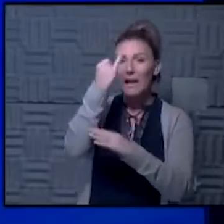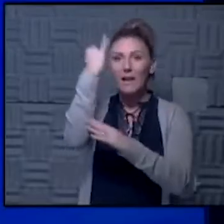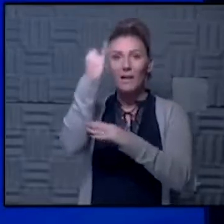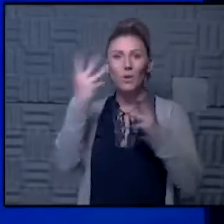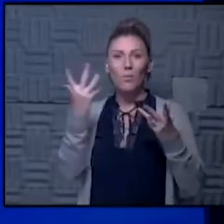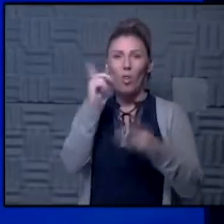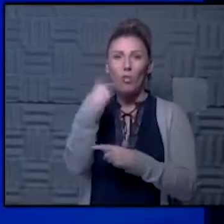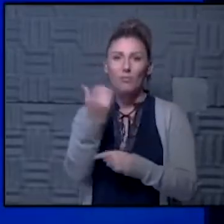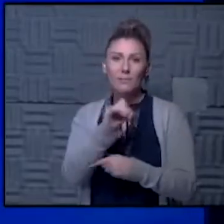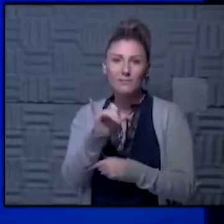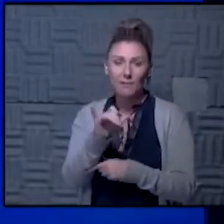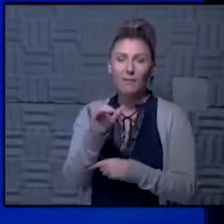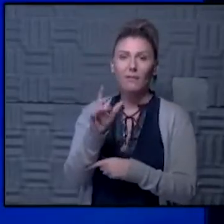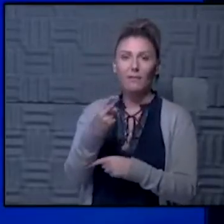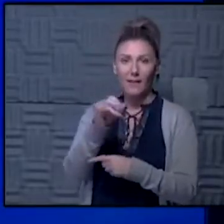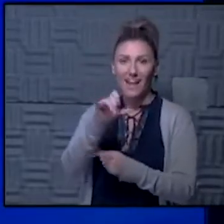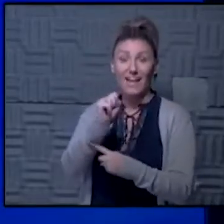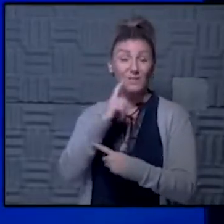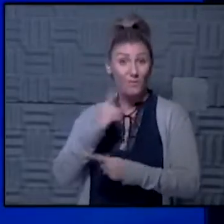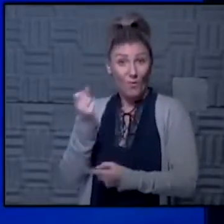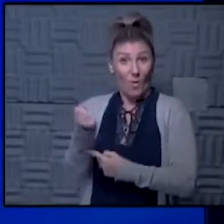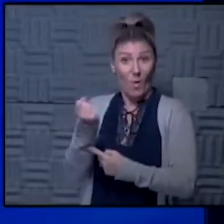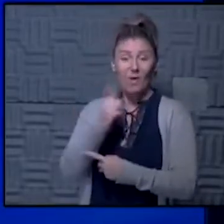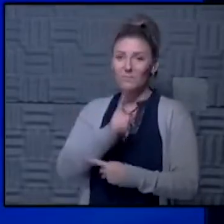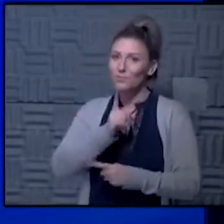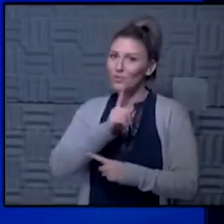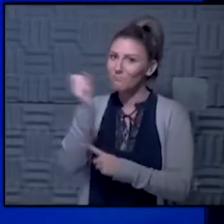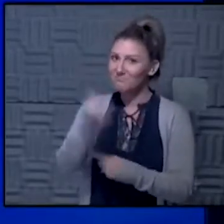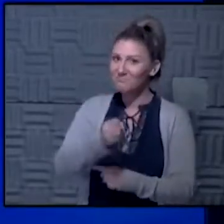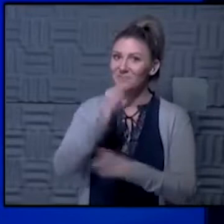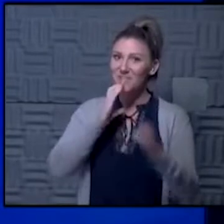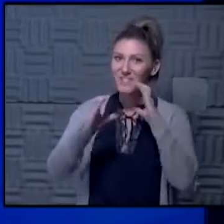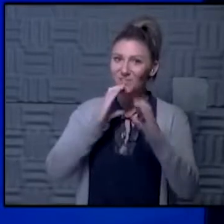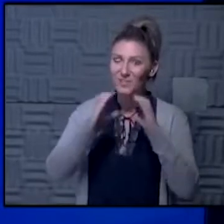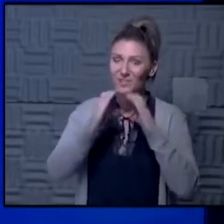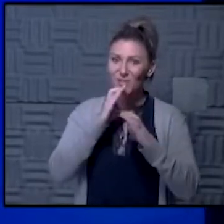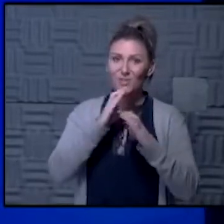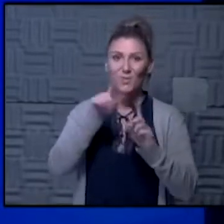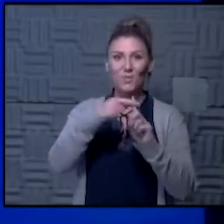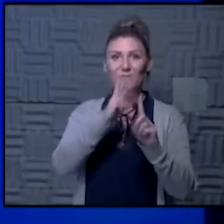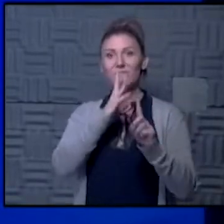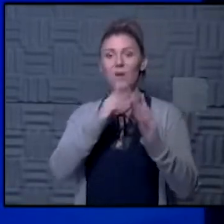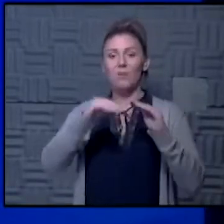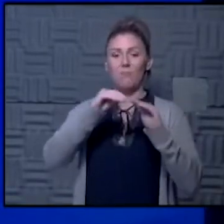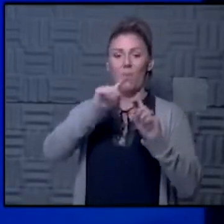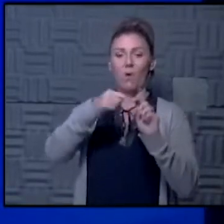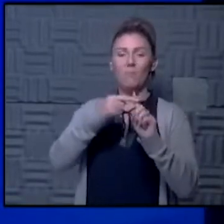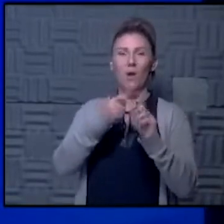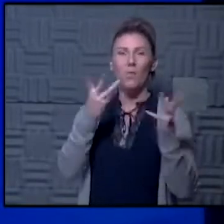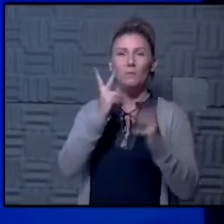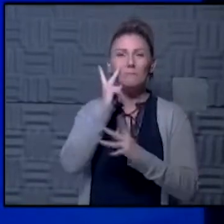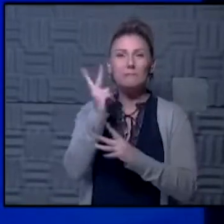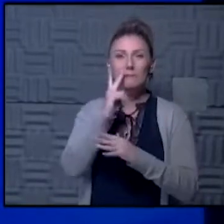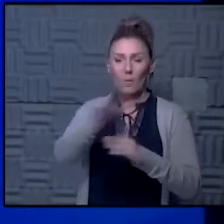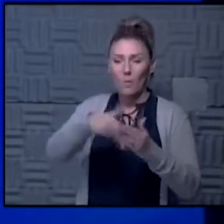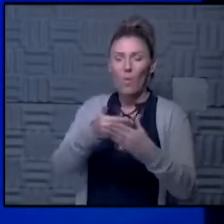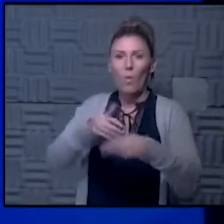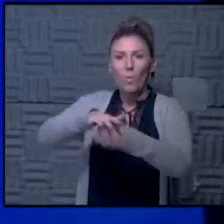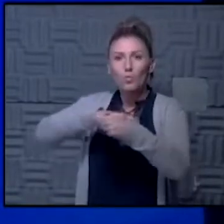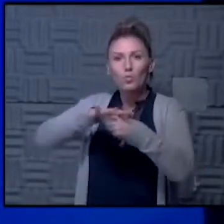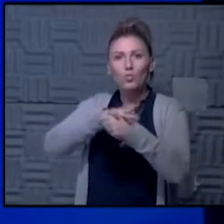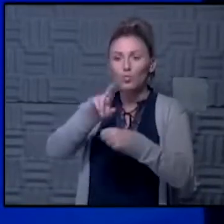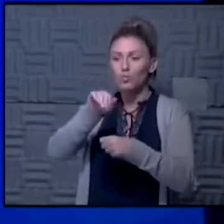like there. If you'll hang on, I'm sure we'll bring you back into the conversation as we talk a little more about what we're seeing across the region, not just the